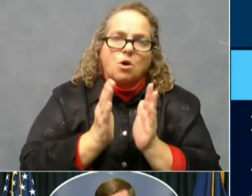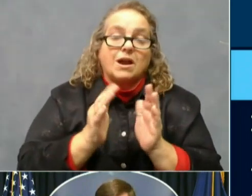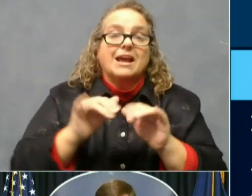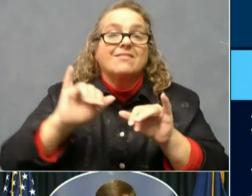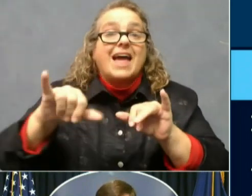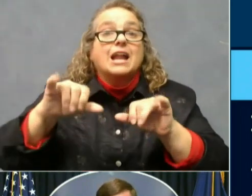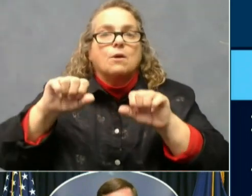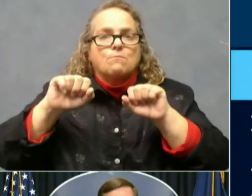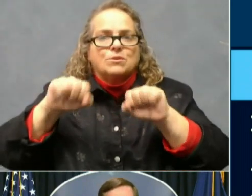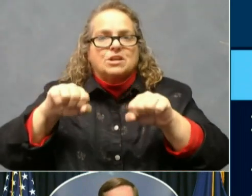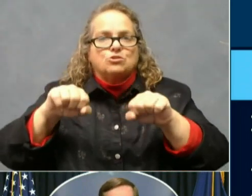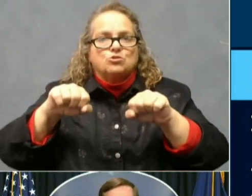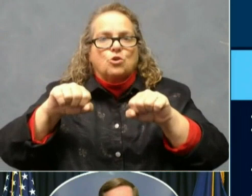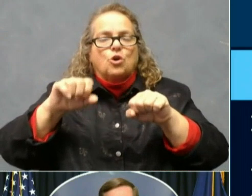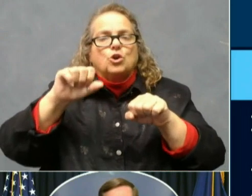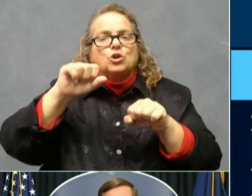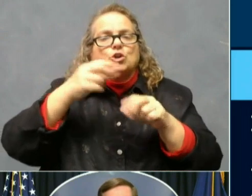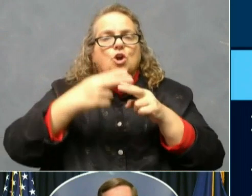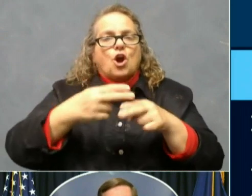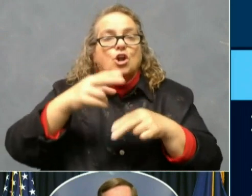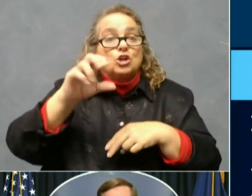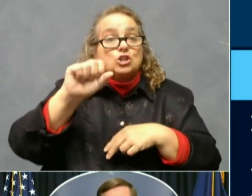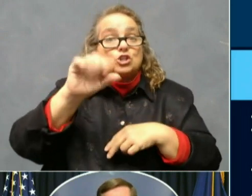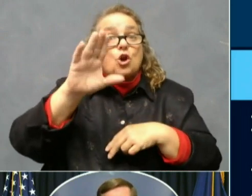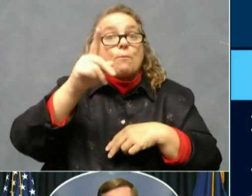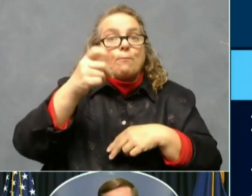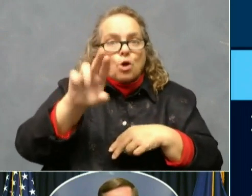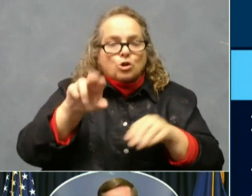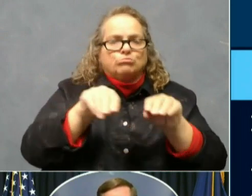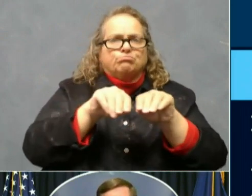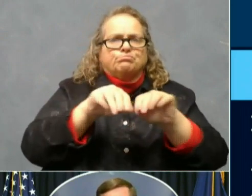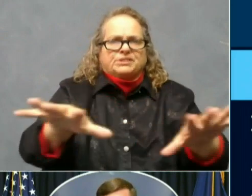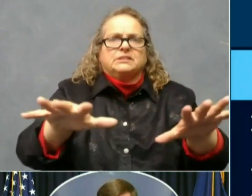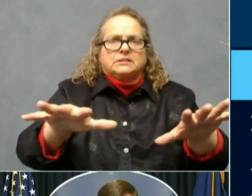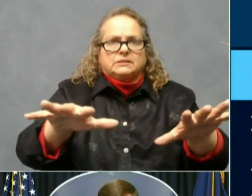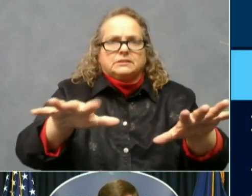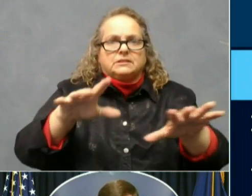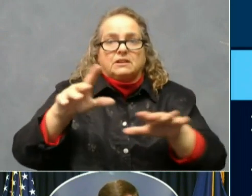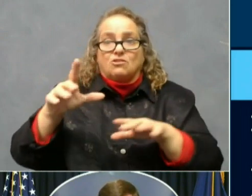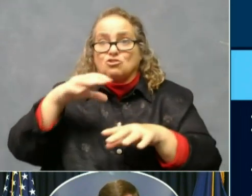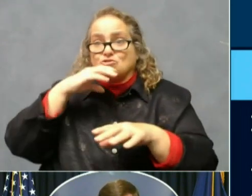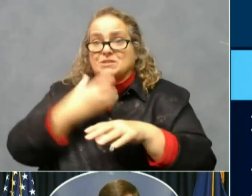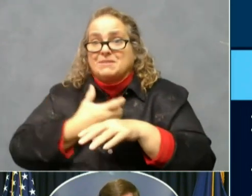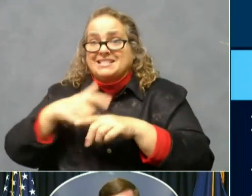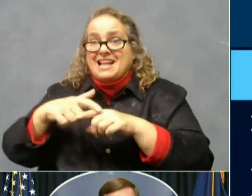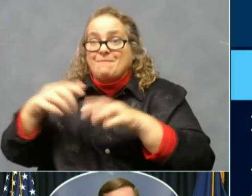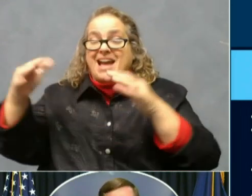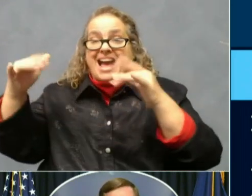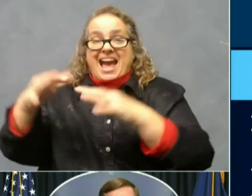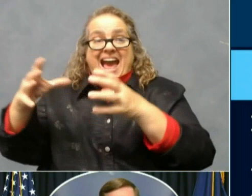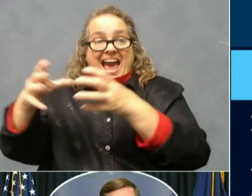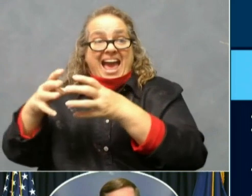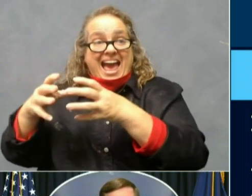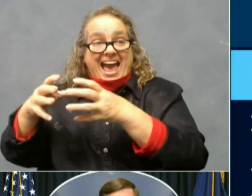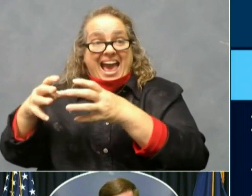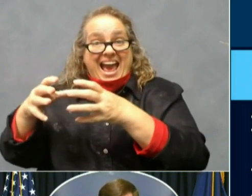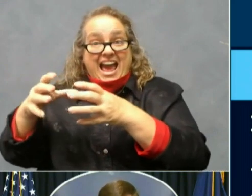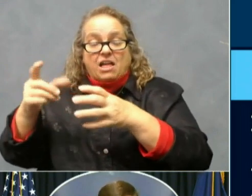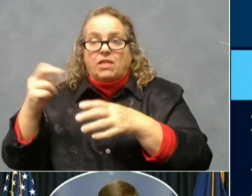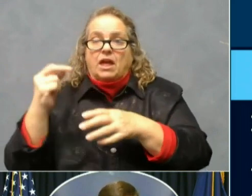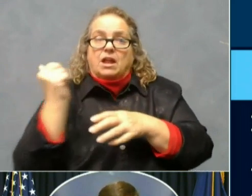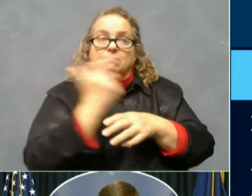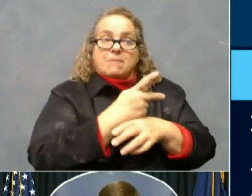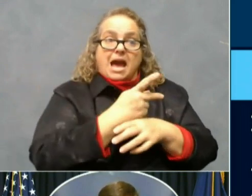spreader event. Now, this is not a mandate, but it is much safer to start your in-person instruction on the 11th